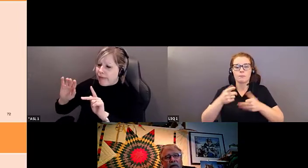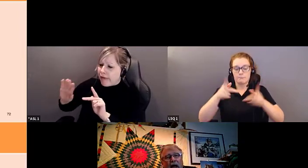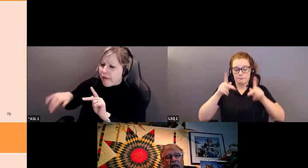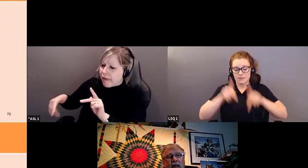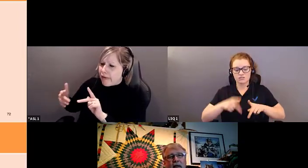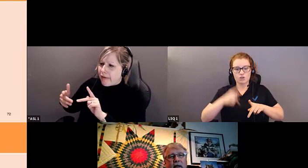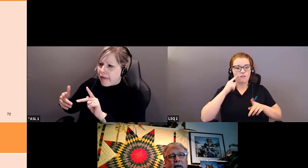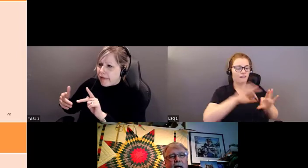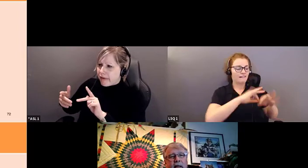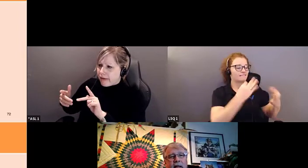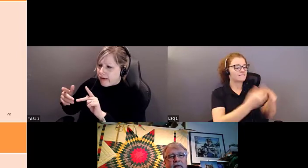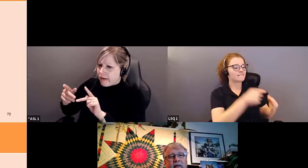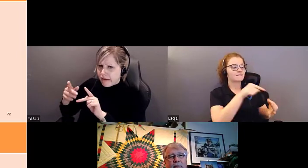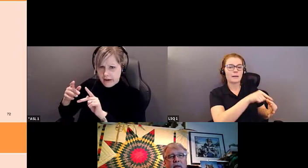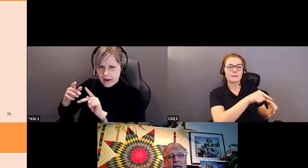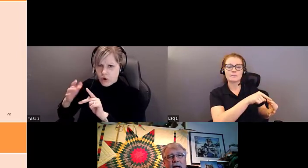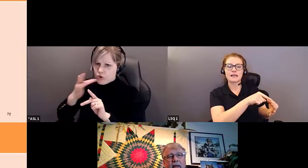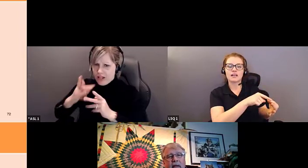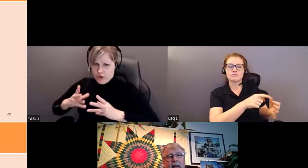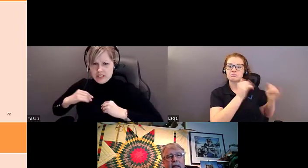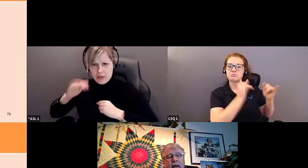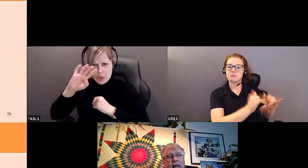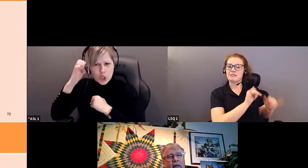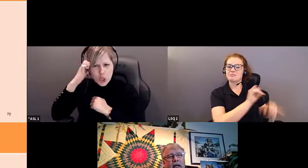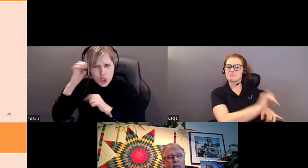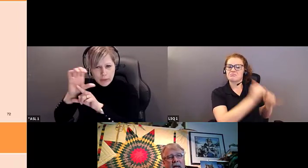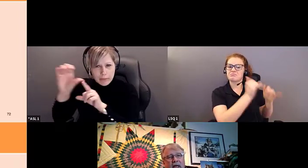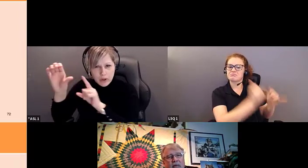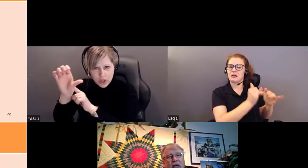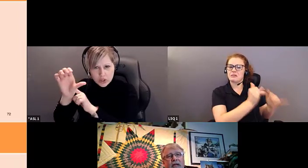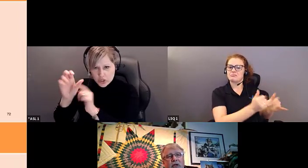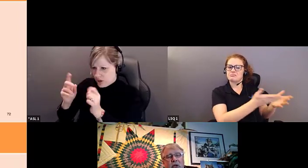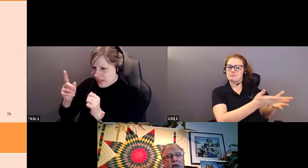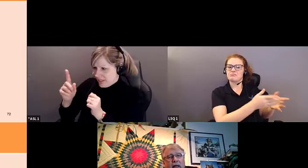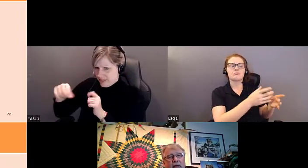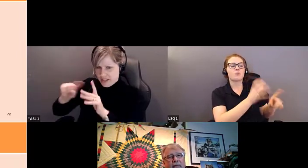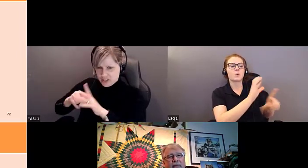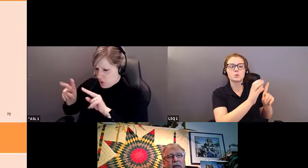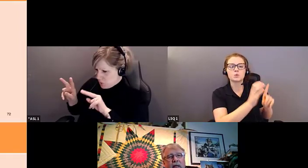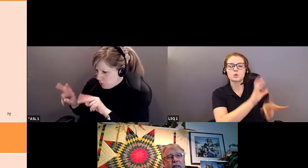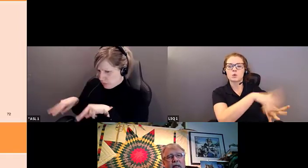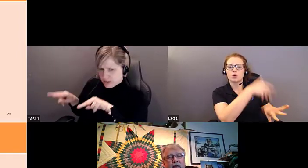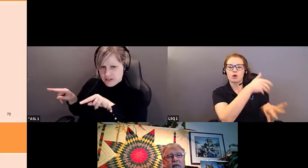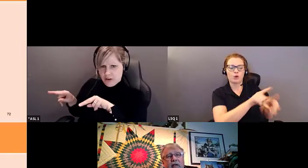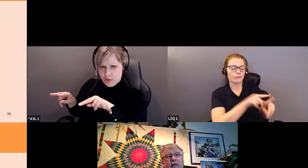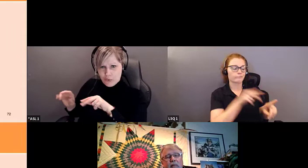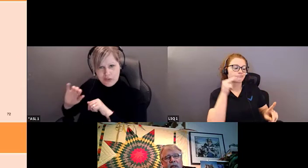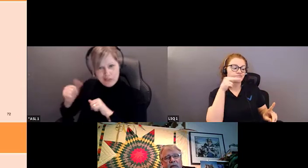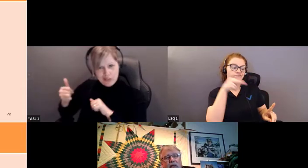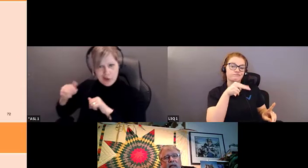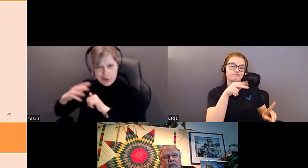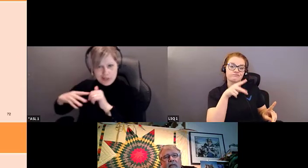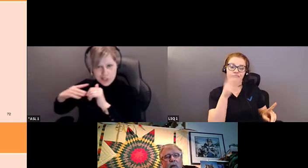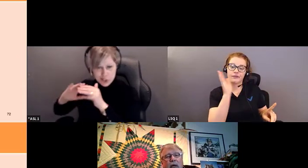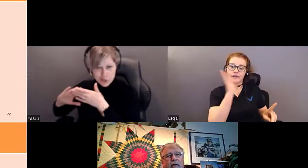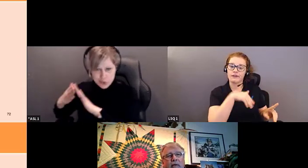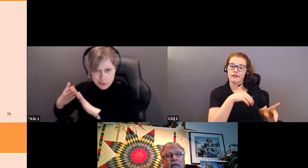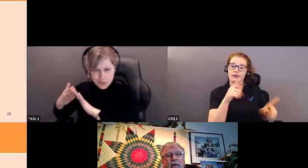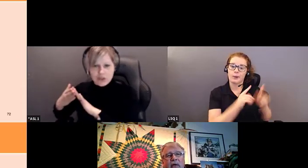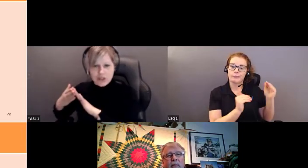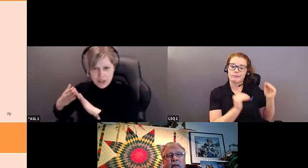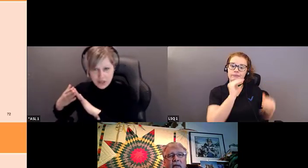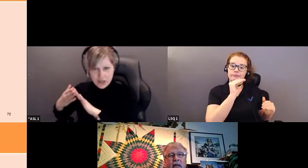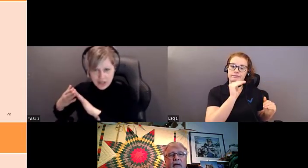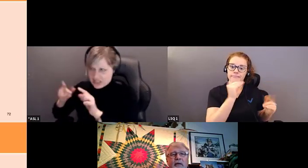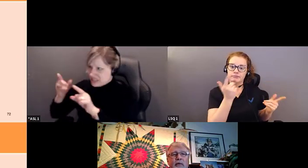this divide and they accept again the competitive nature of existence and believe that that's the way to